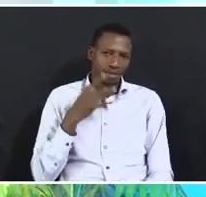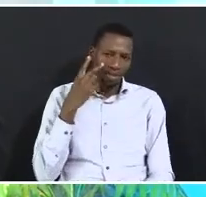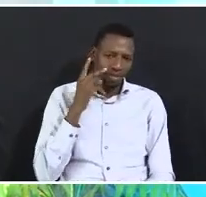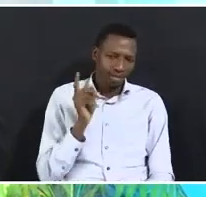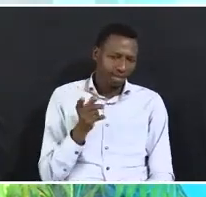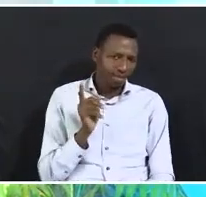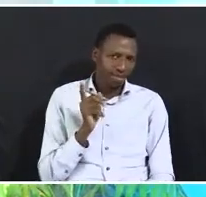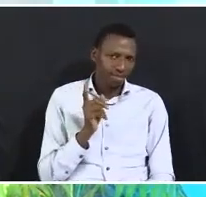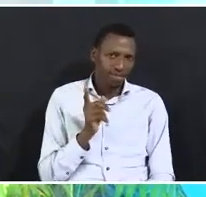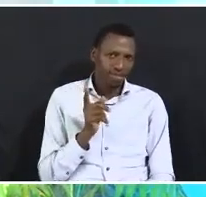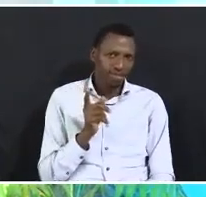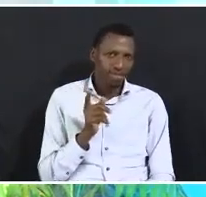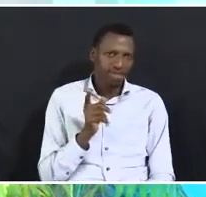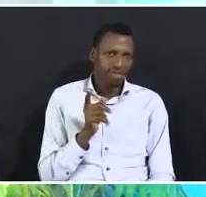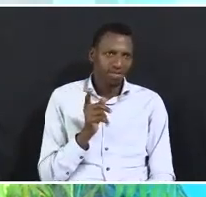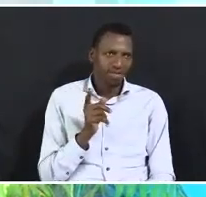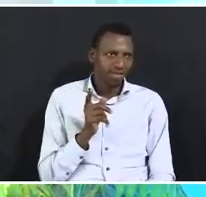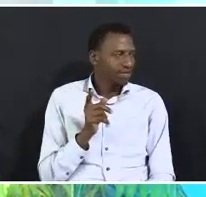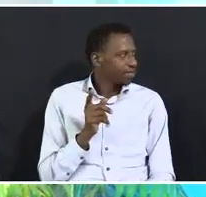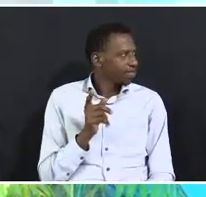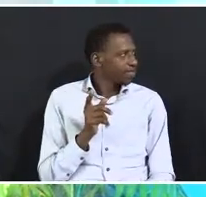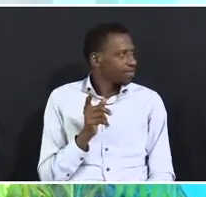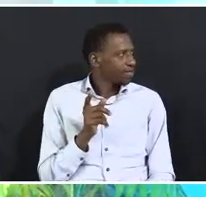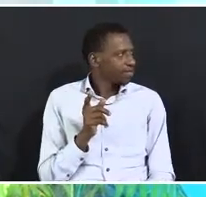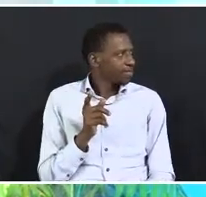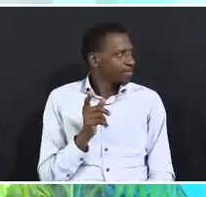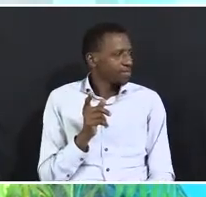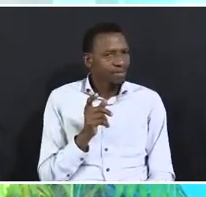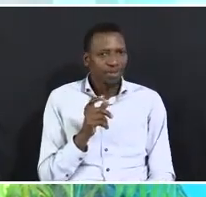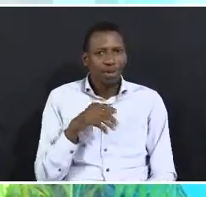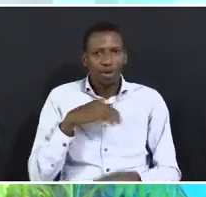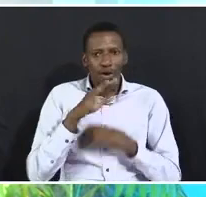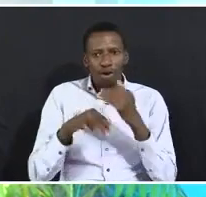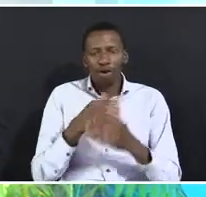one. You see, every man must try.